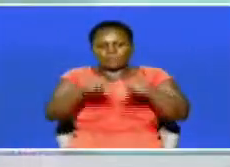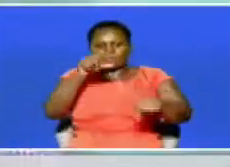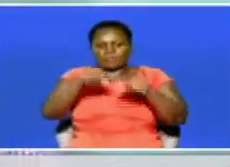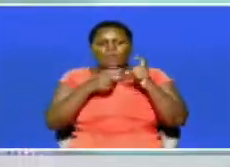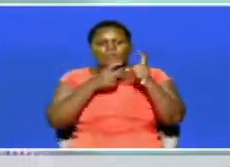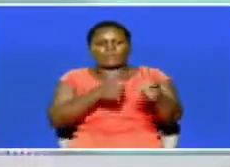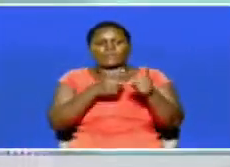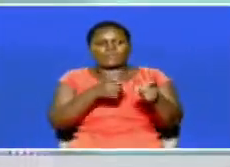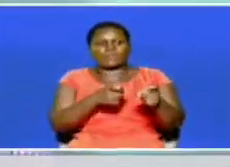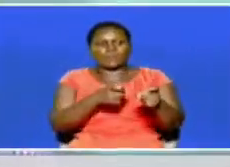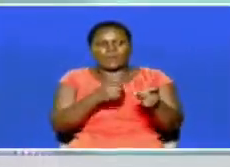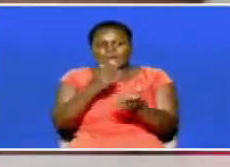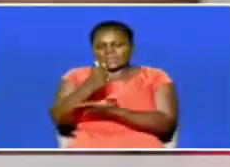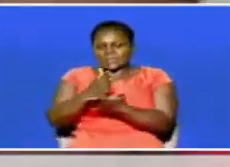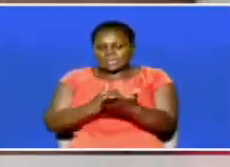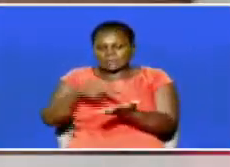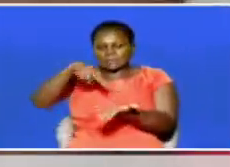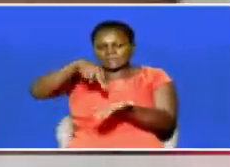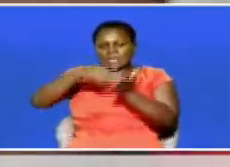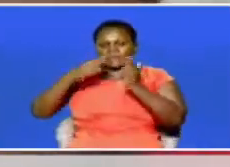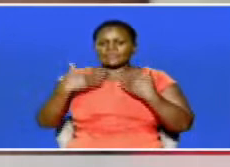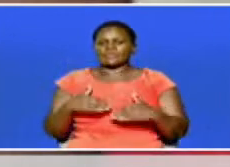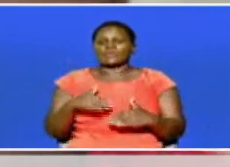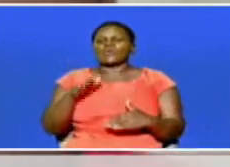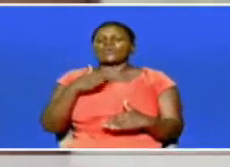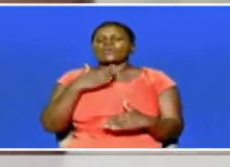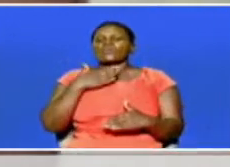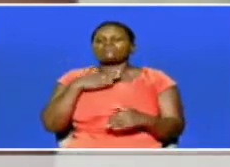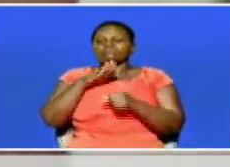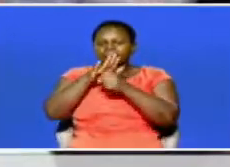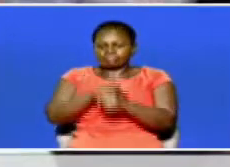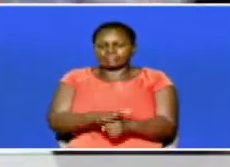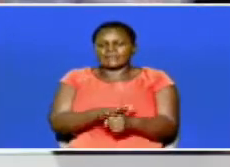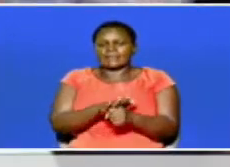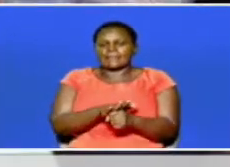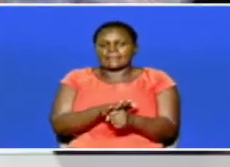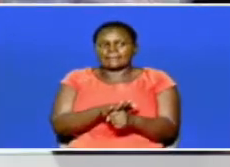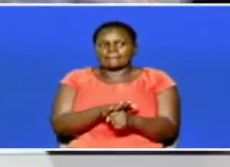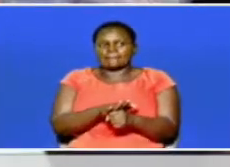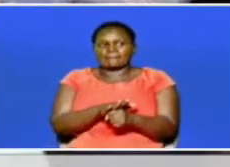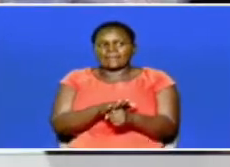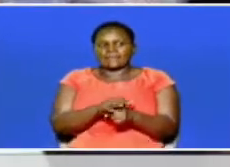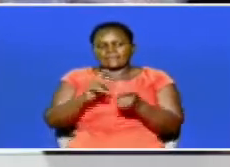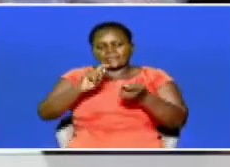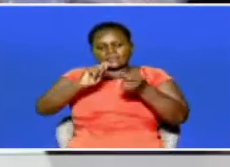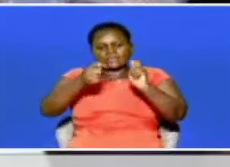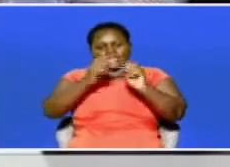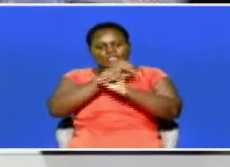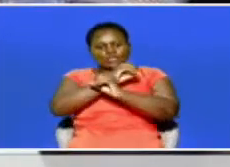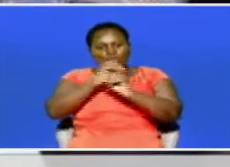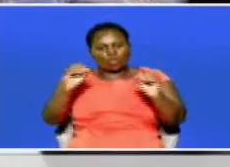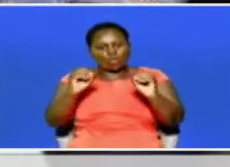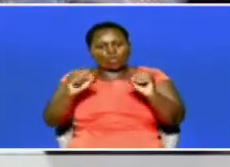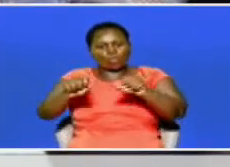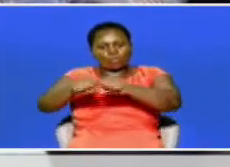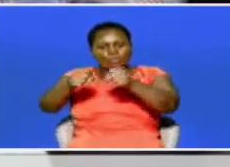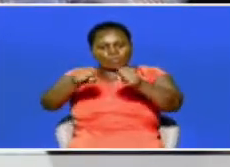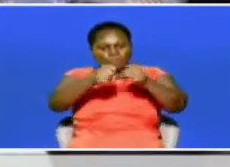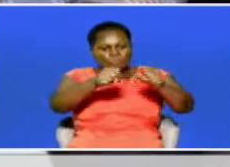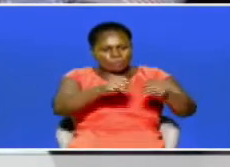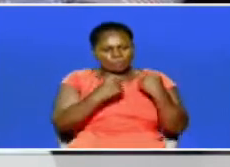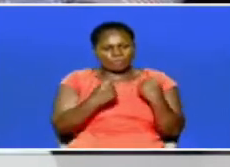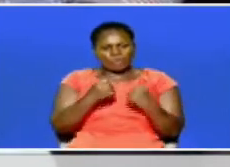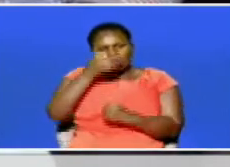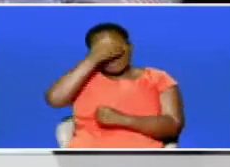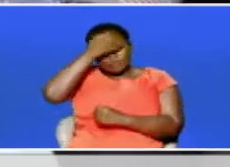been criticized. A section of aspirants saying they were shortchanged by the process. If they don't change this mess, they